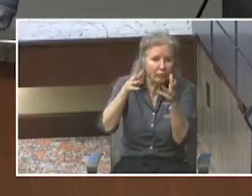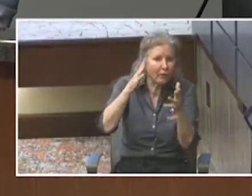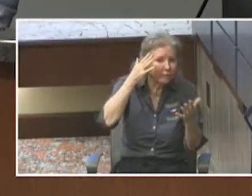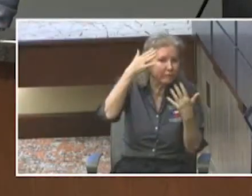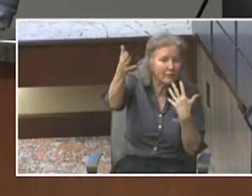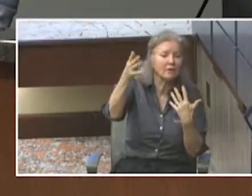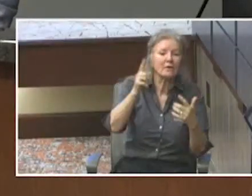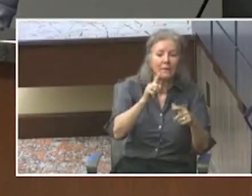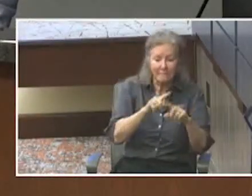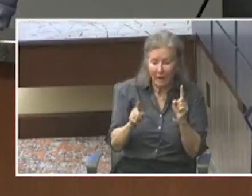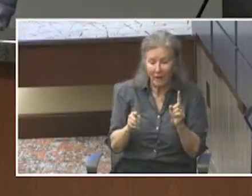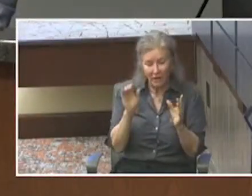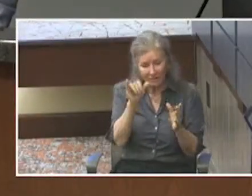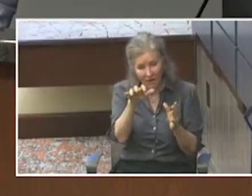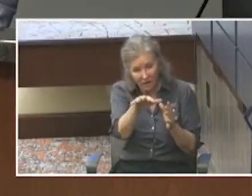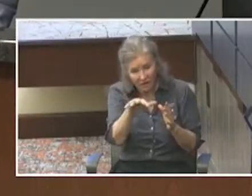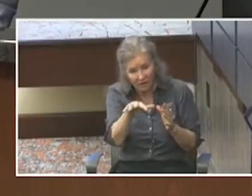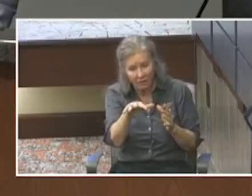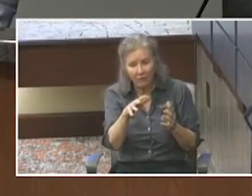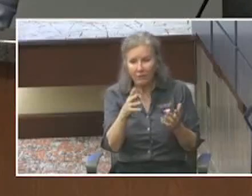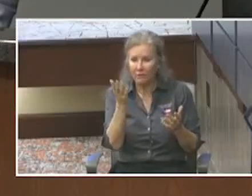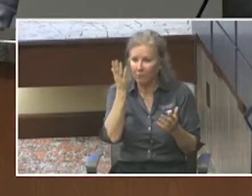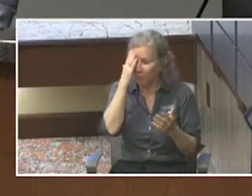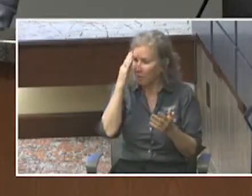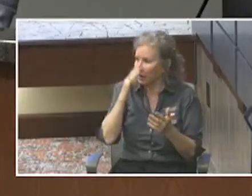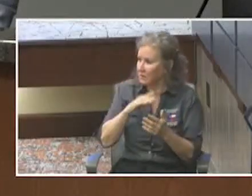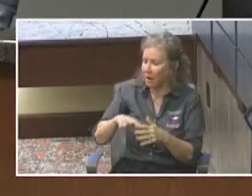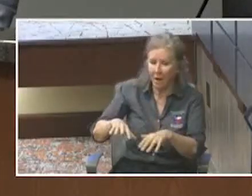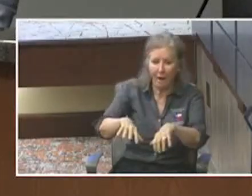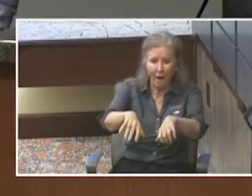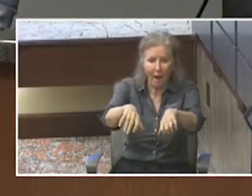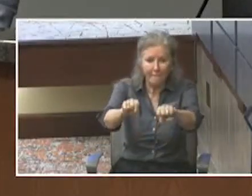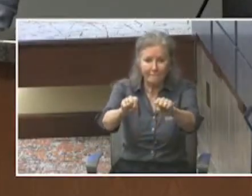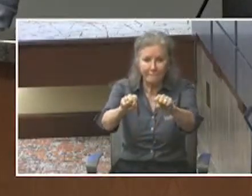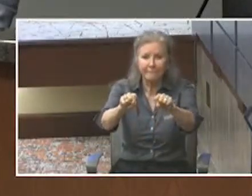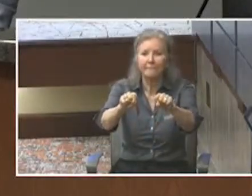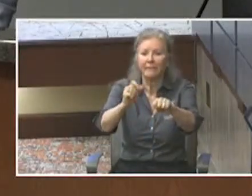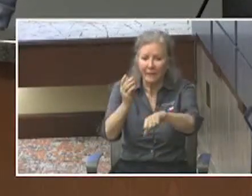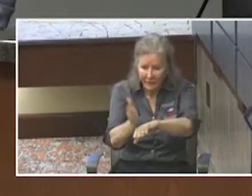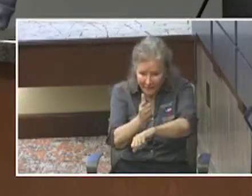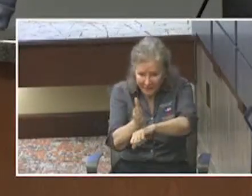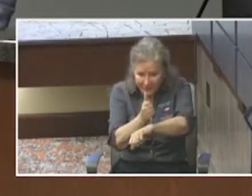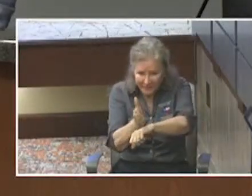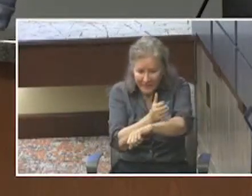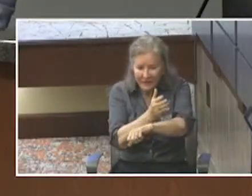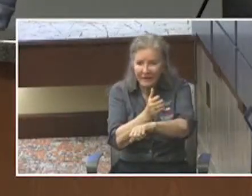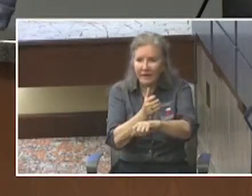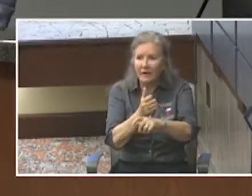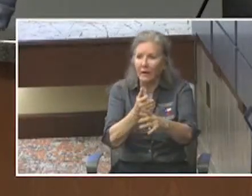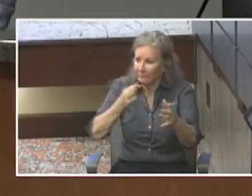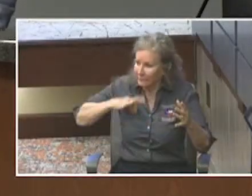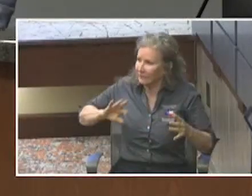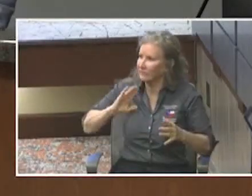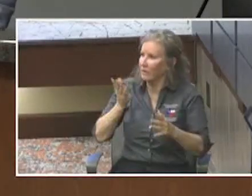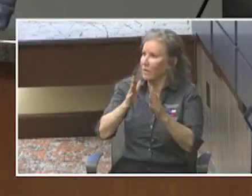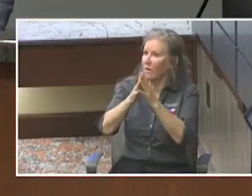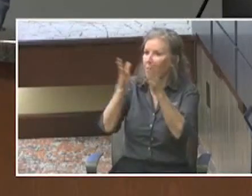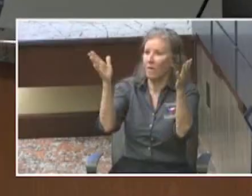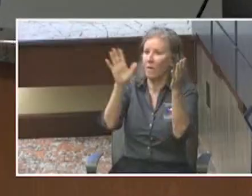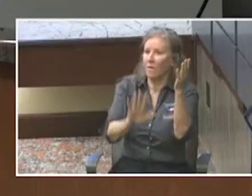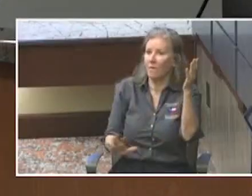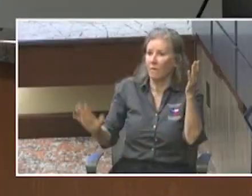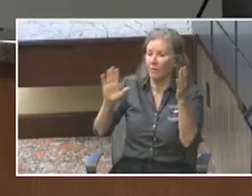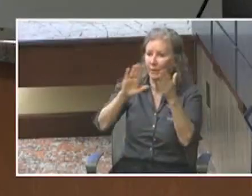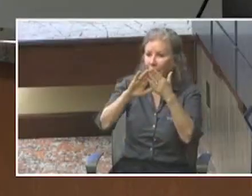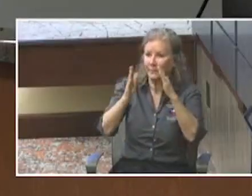up and step in and say we can make this something that benefits the community. So Want to give big kudos to the staff that worked really